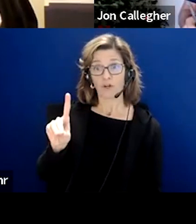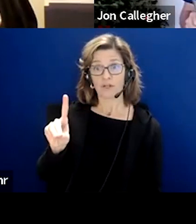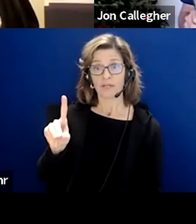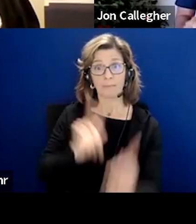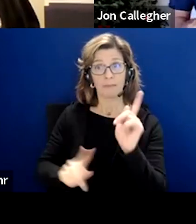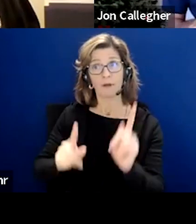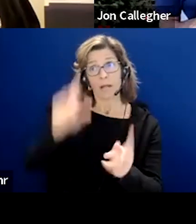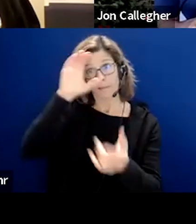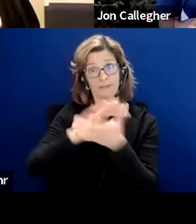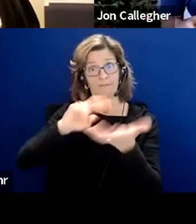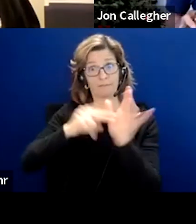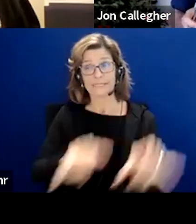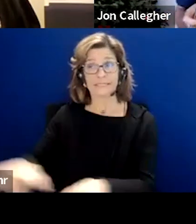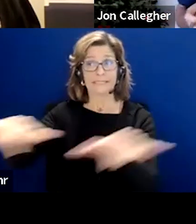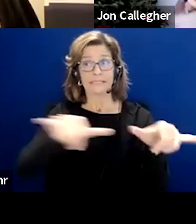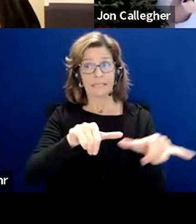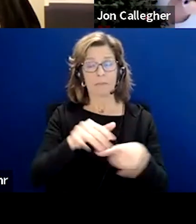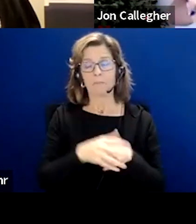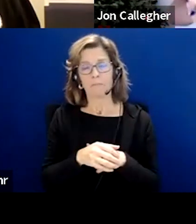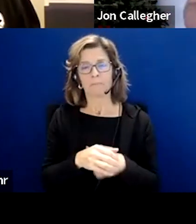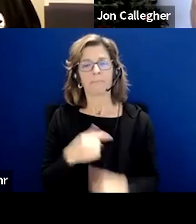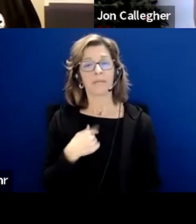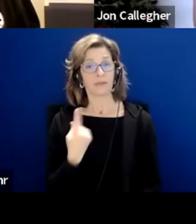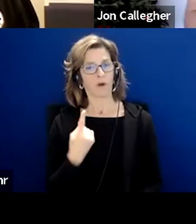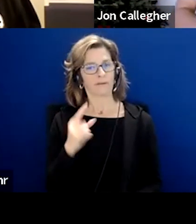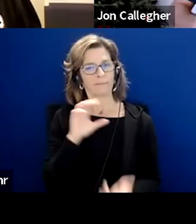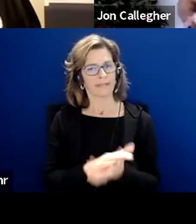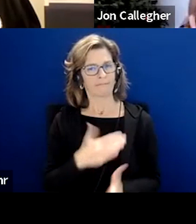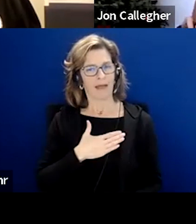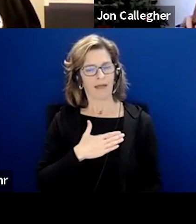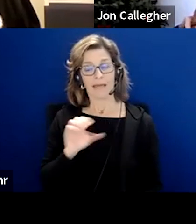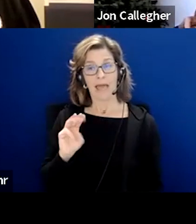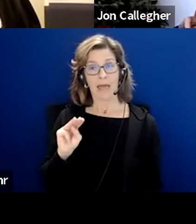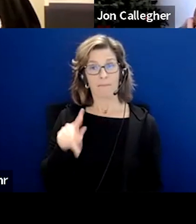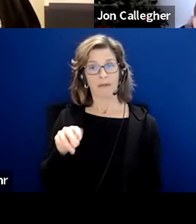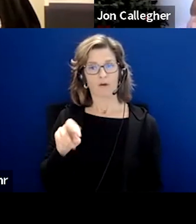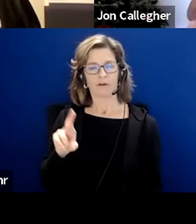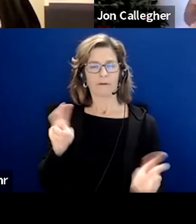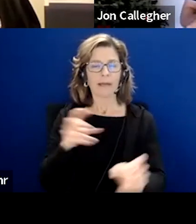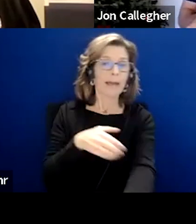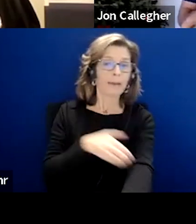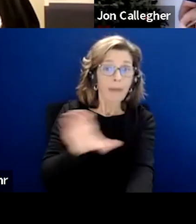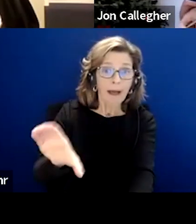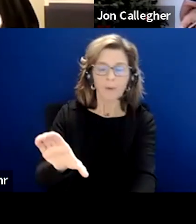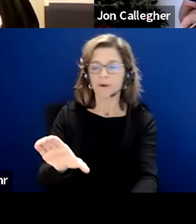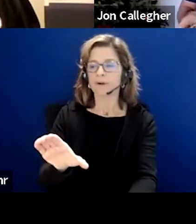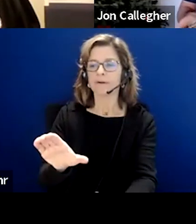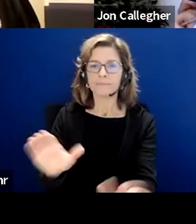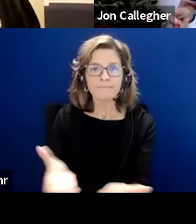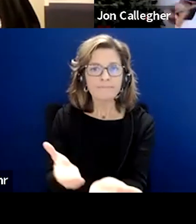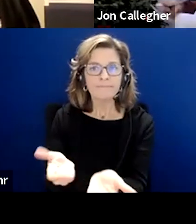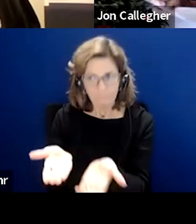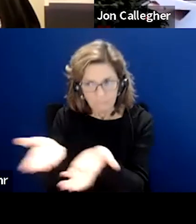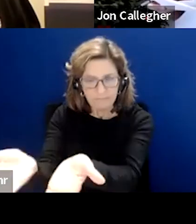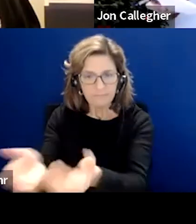isn't shared by others within, others within workplaces